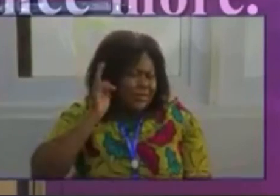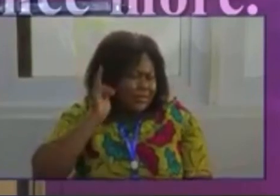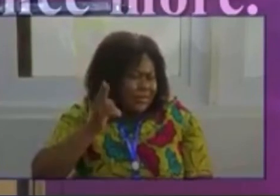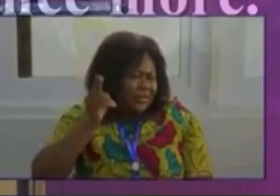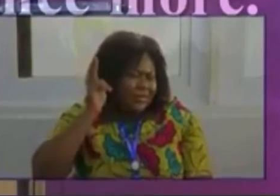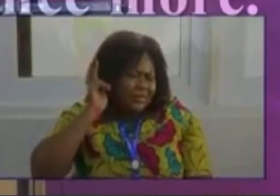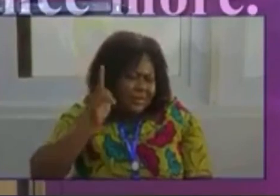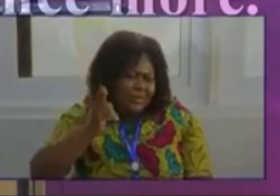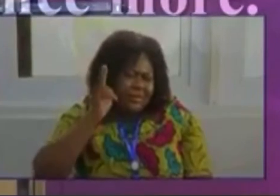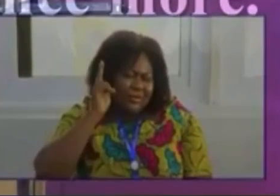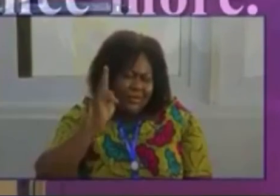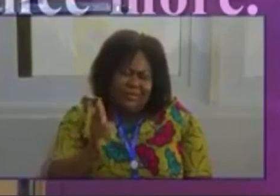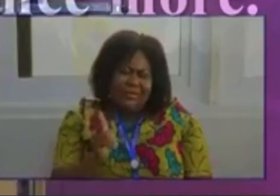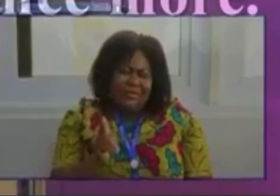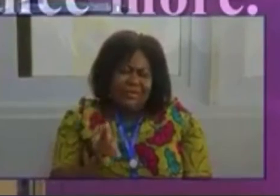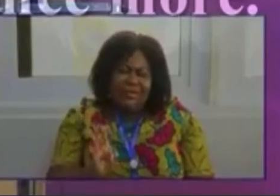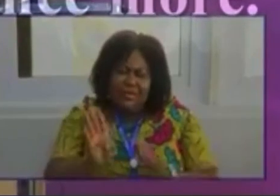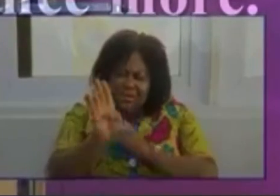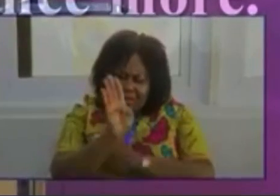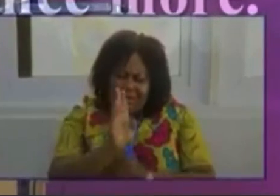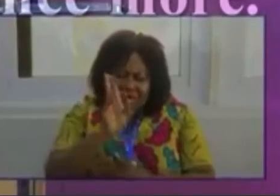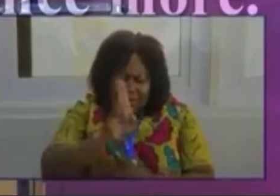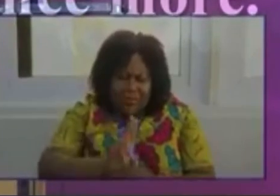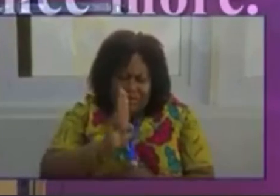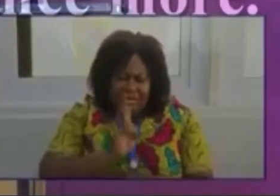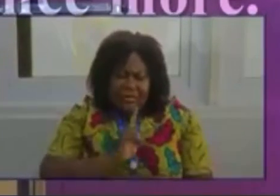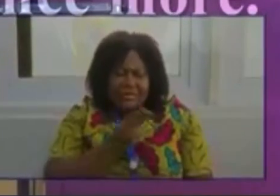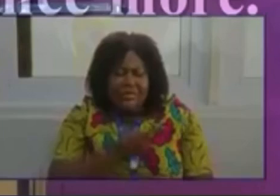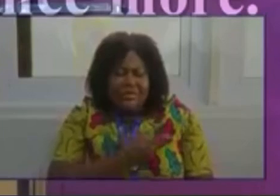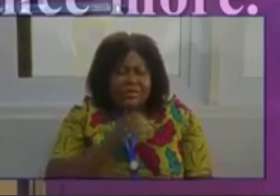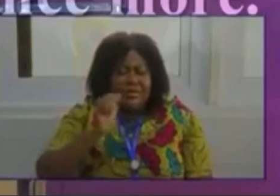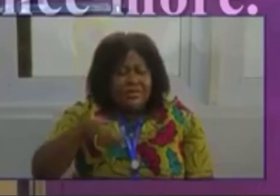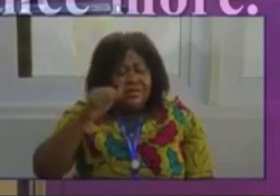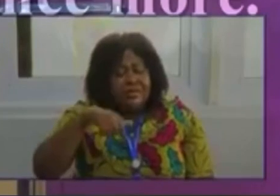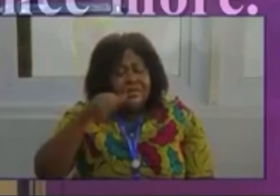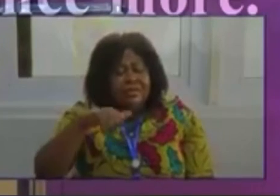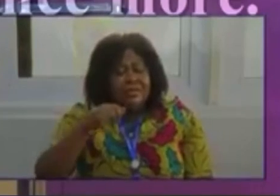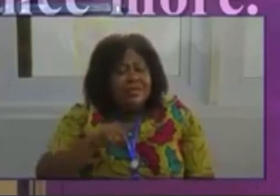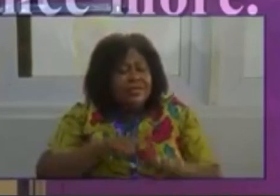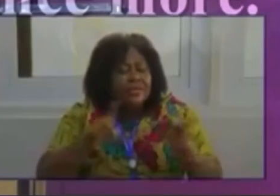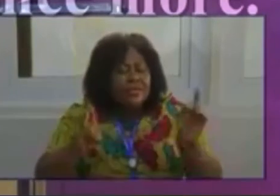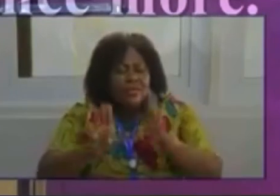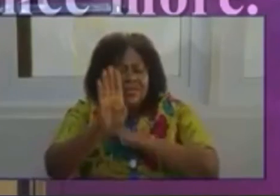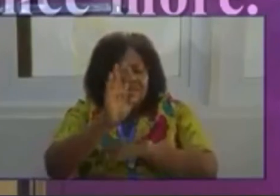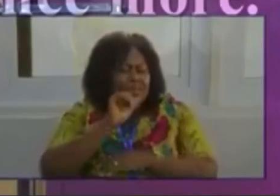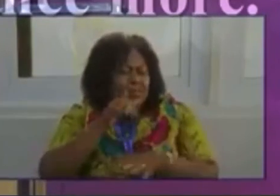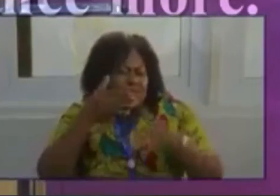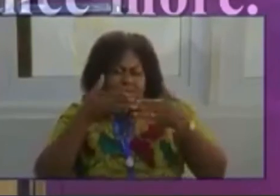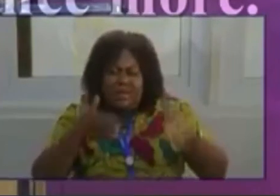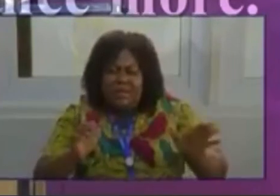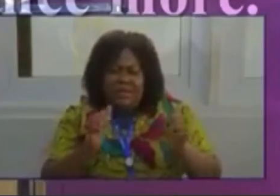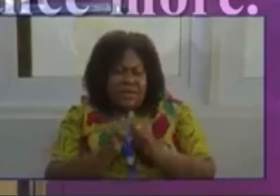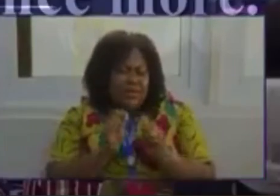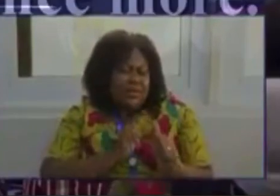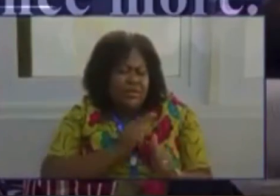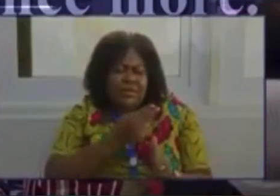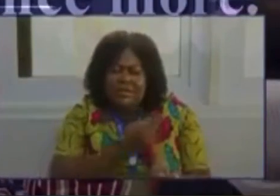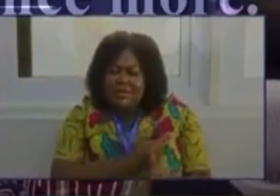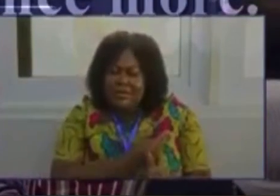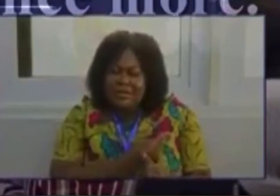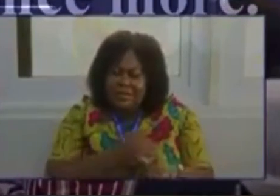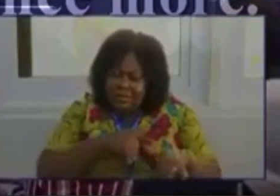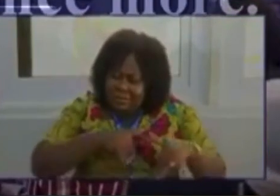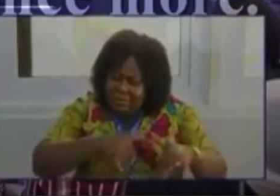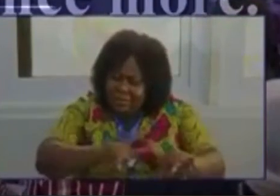is true the Lord has used you, but then the Lord has never finished with you. Once we are on this